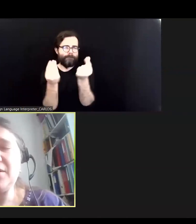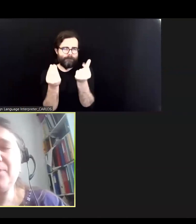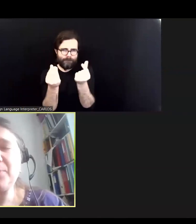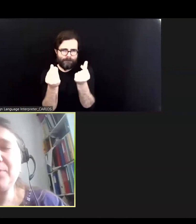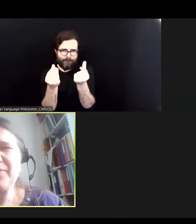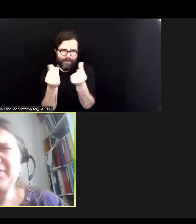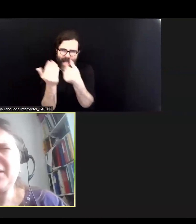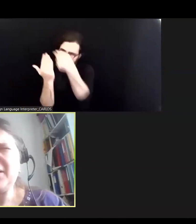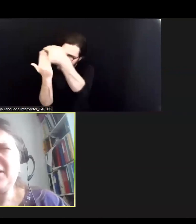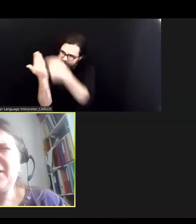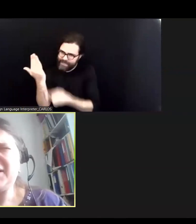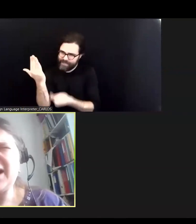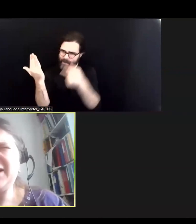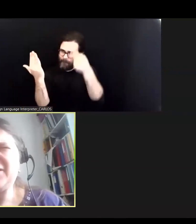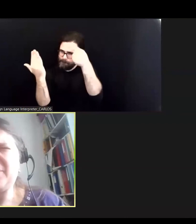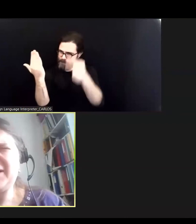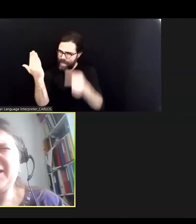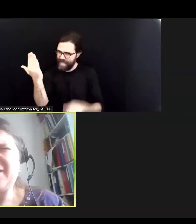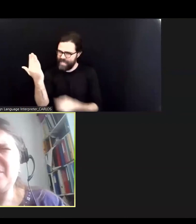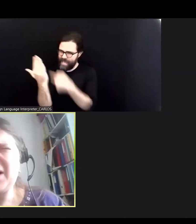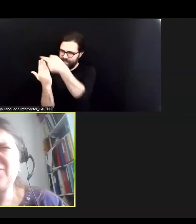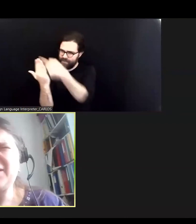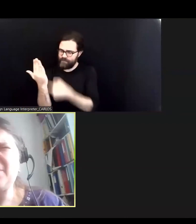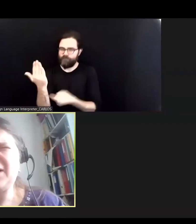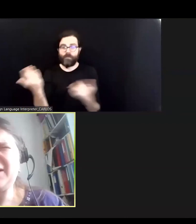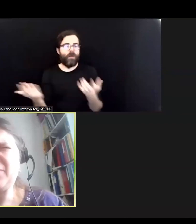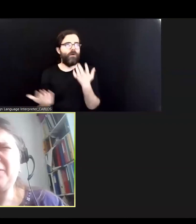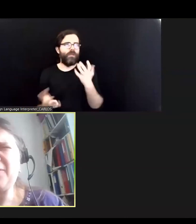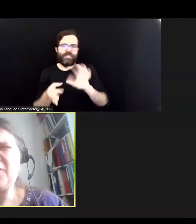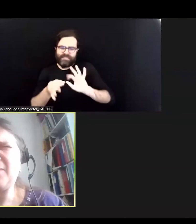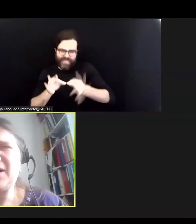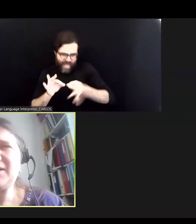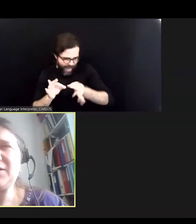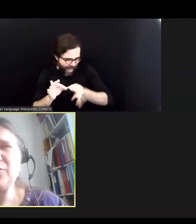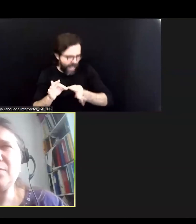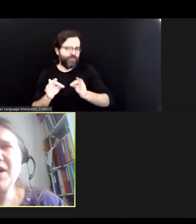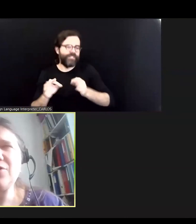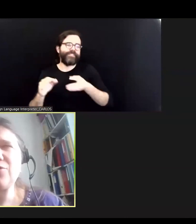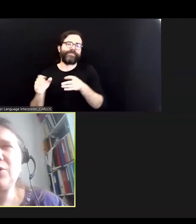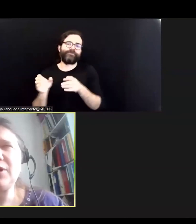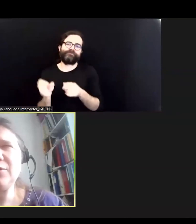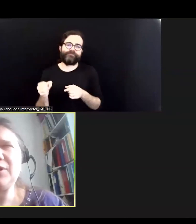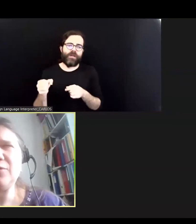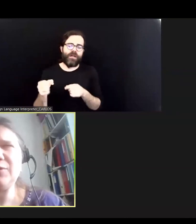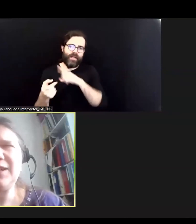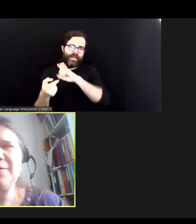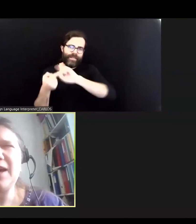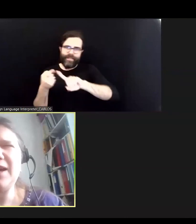website, the impact assessment for the Accessibility Act, etc., etc.